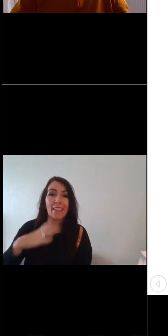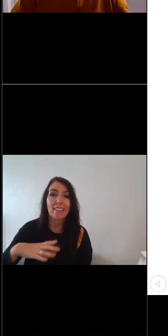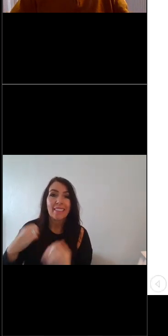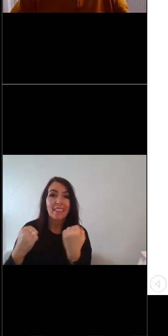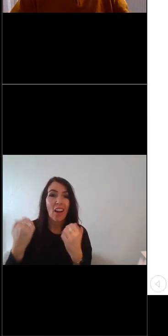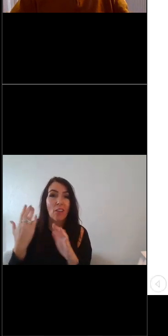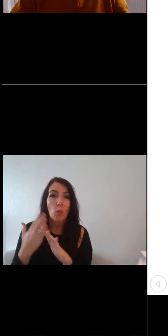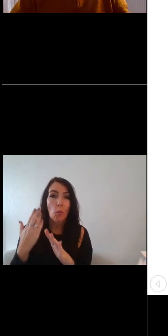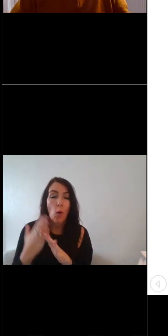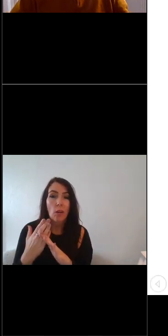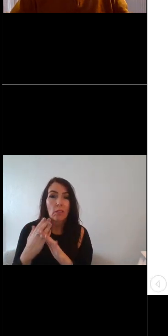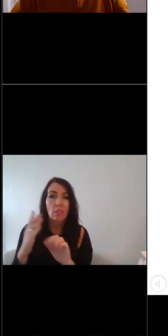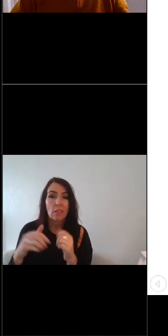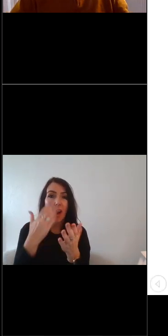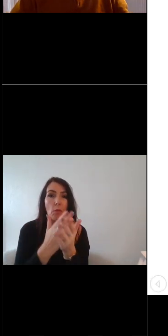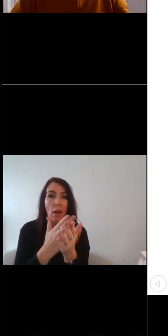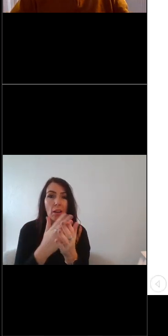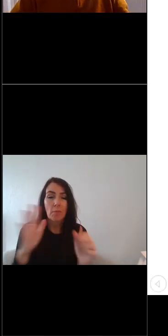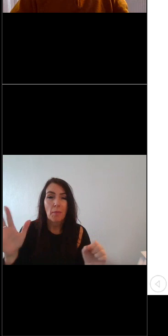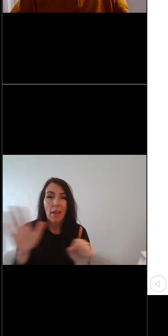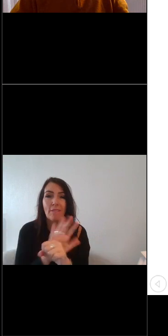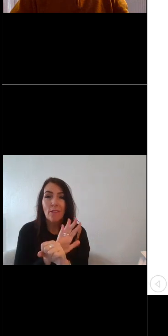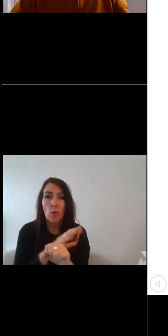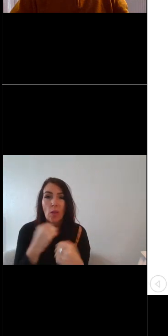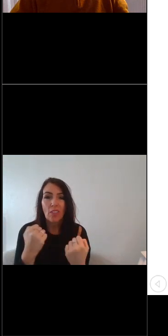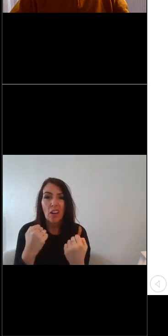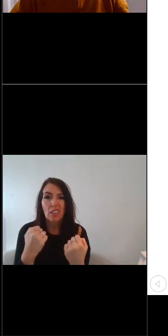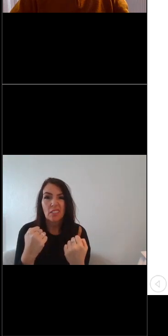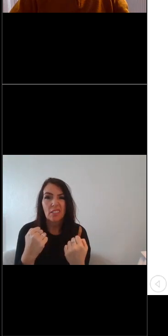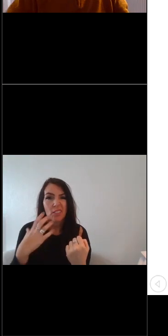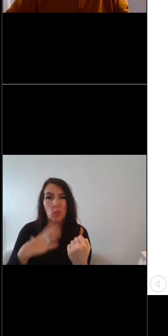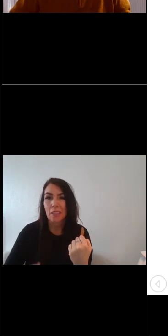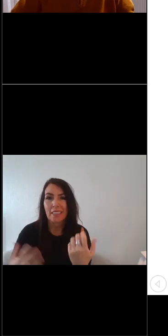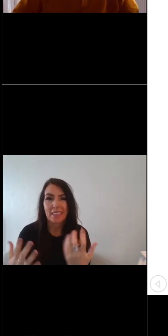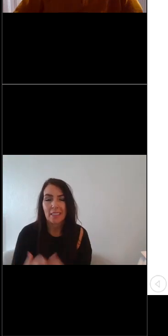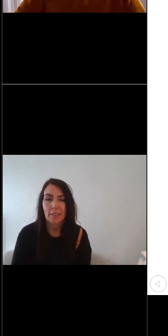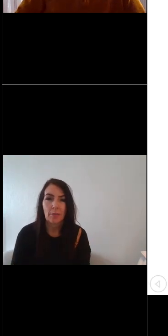car park could be full with cars that don't need to be there.